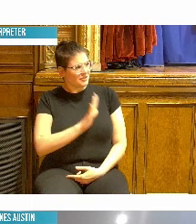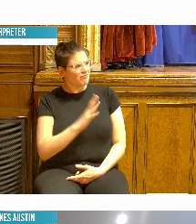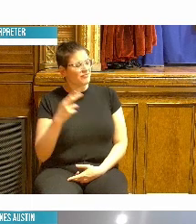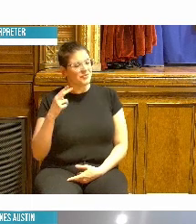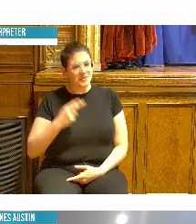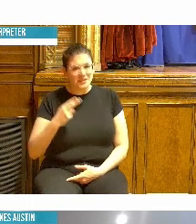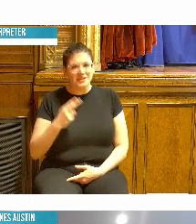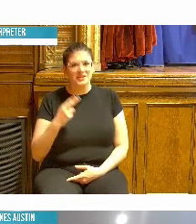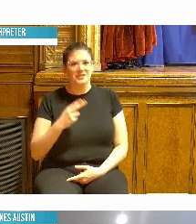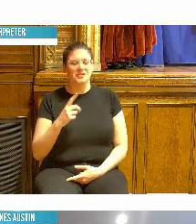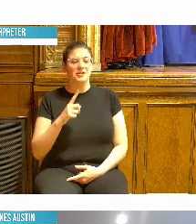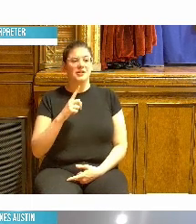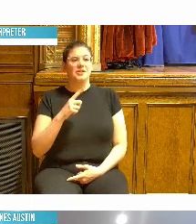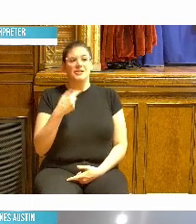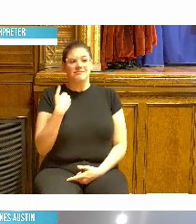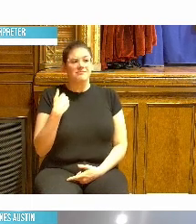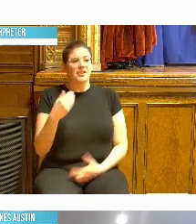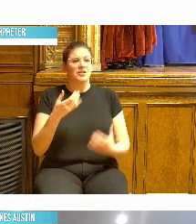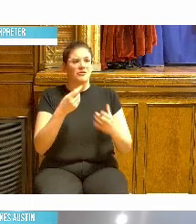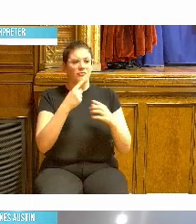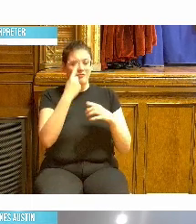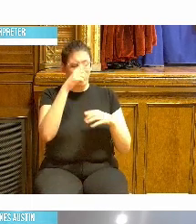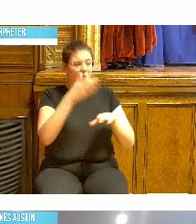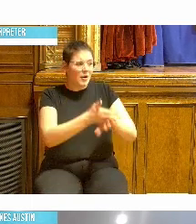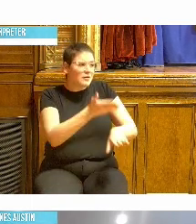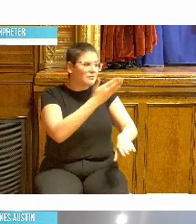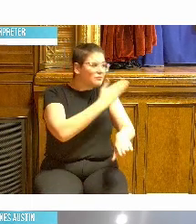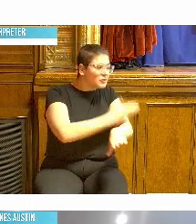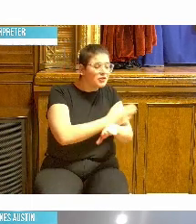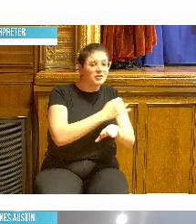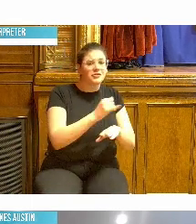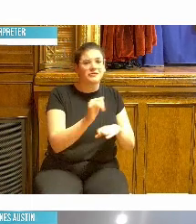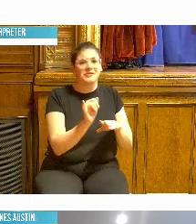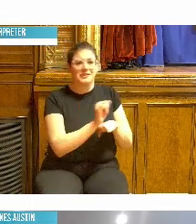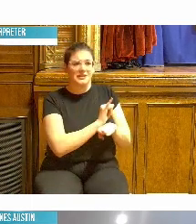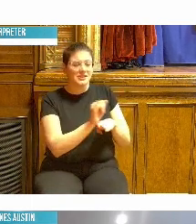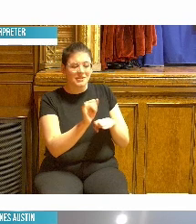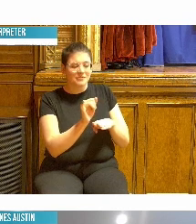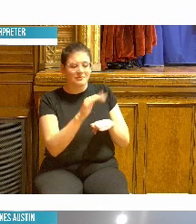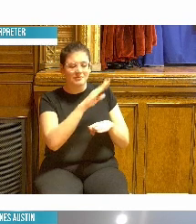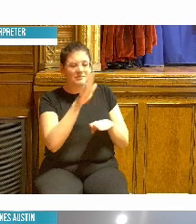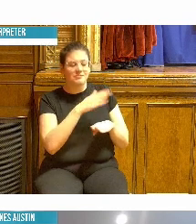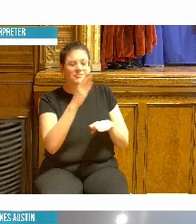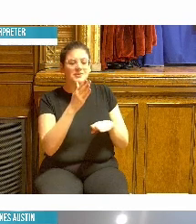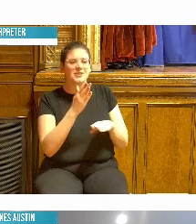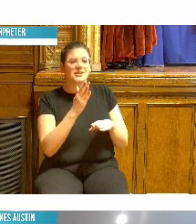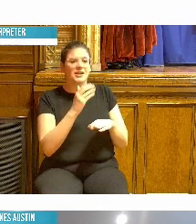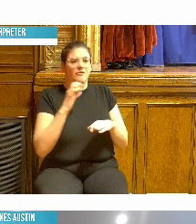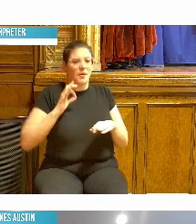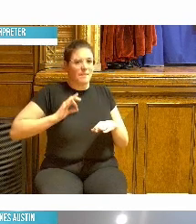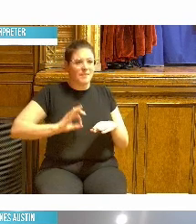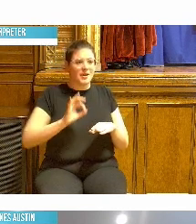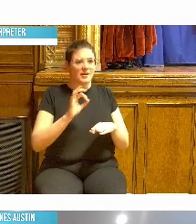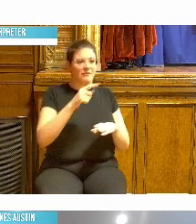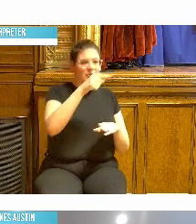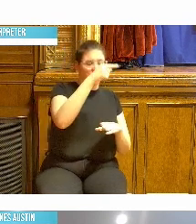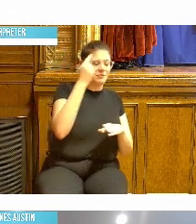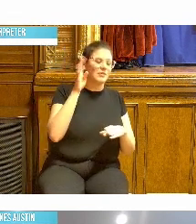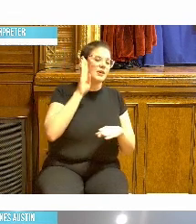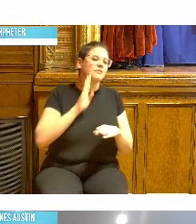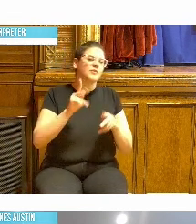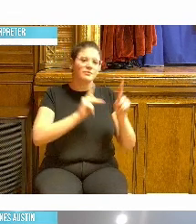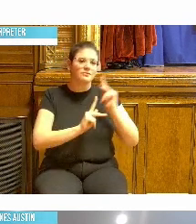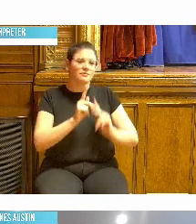with innovation and industry, it has never benefited Black and brown folk. And